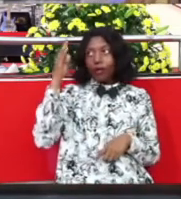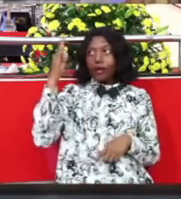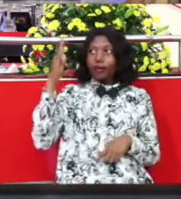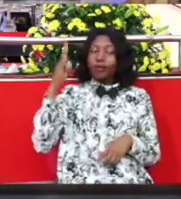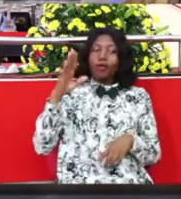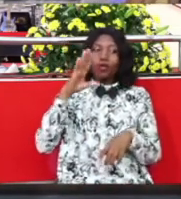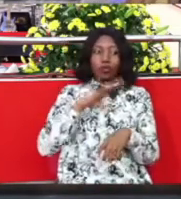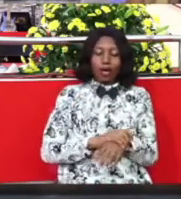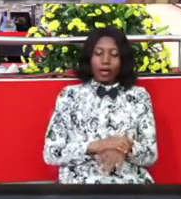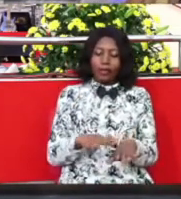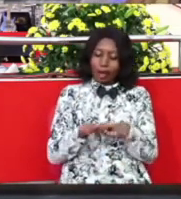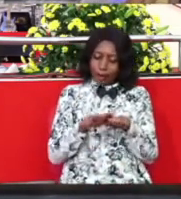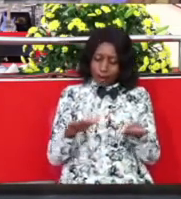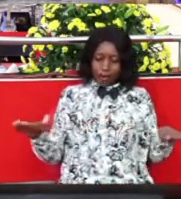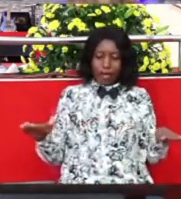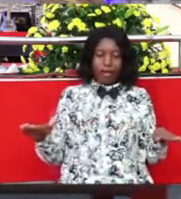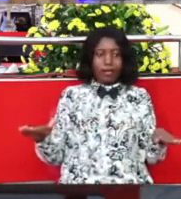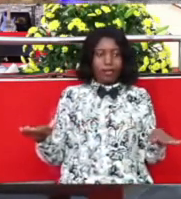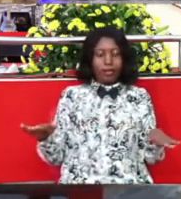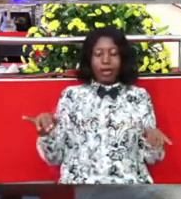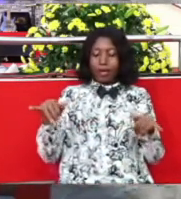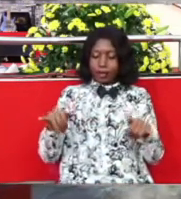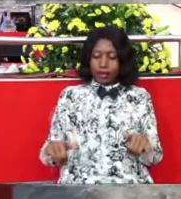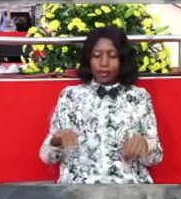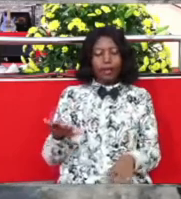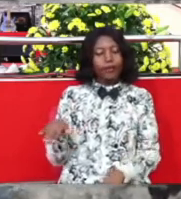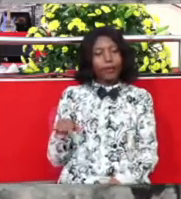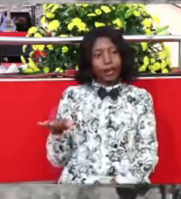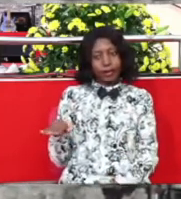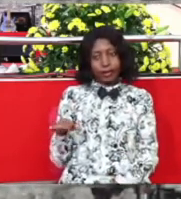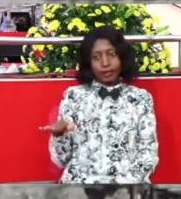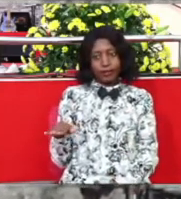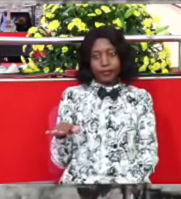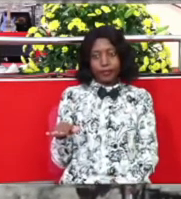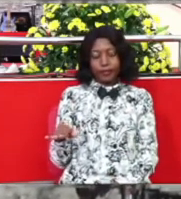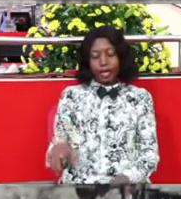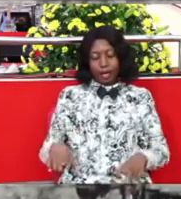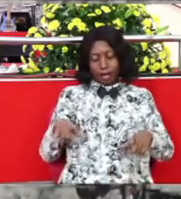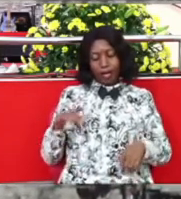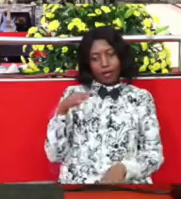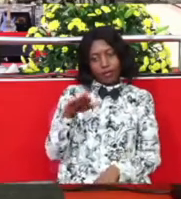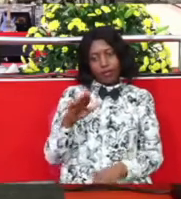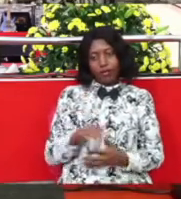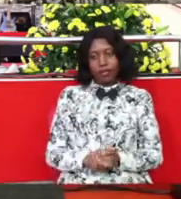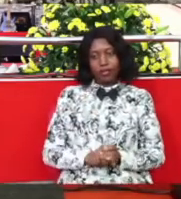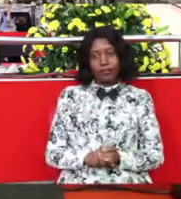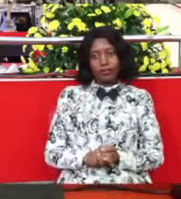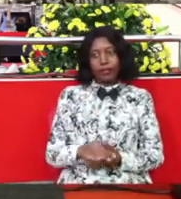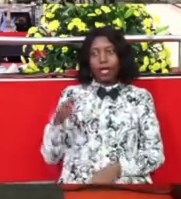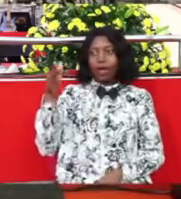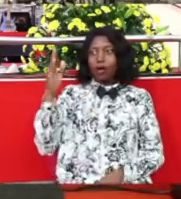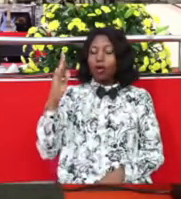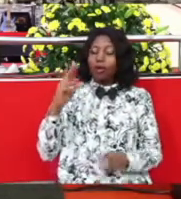in our life by his Spirit. Aha, ili kwamba akaweza kupata nafasi ya kuishi ndani ya maisha yetu kwa roho wake. He is looking for a lifestyle